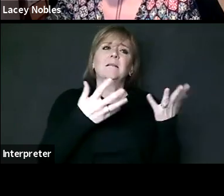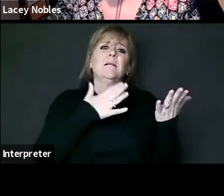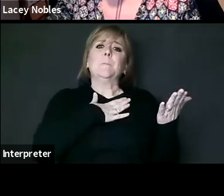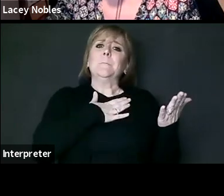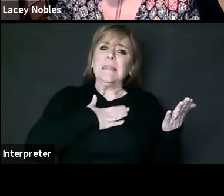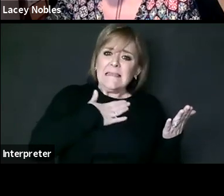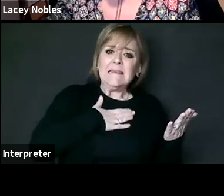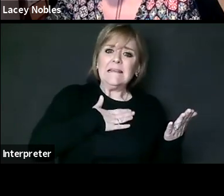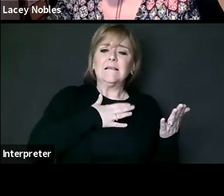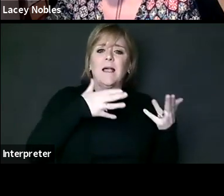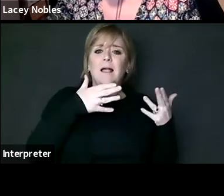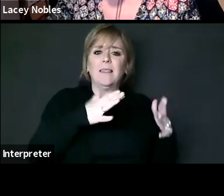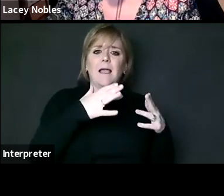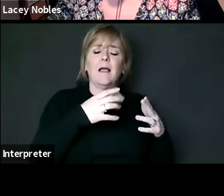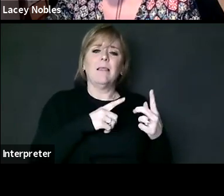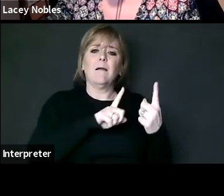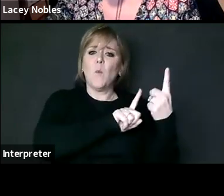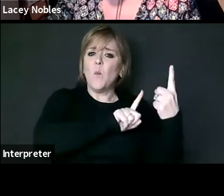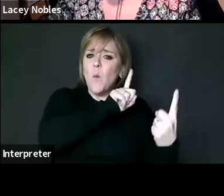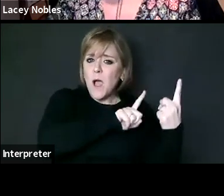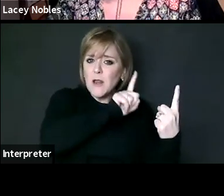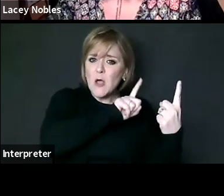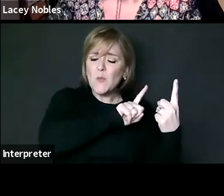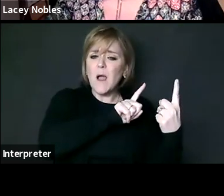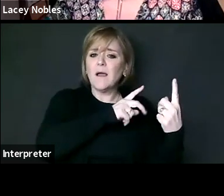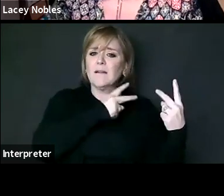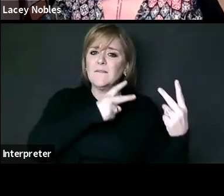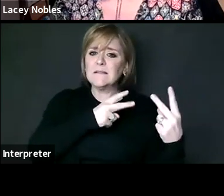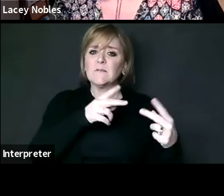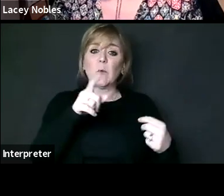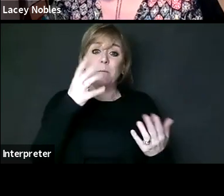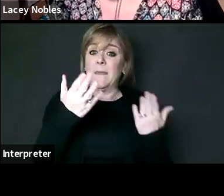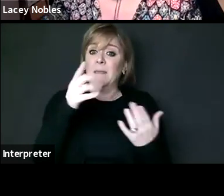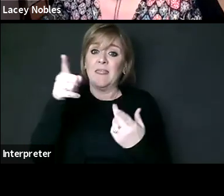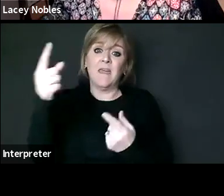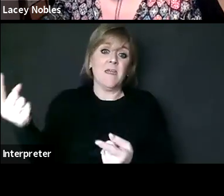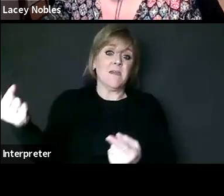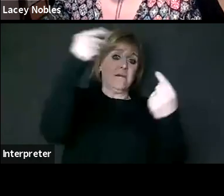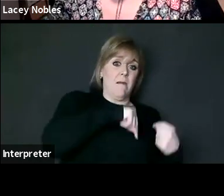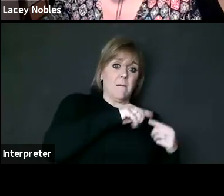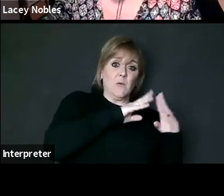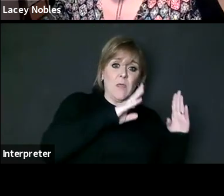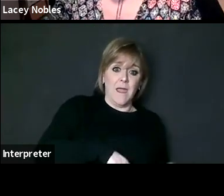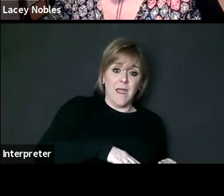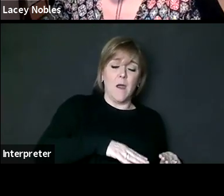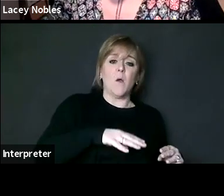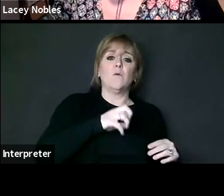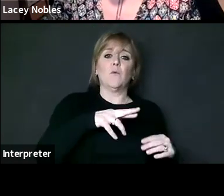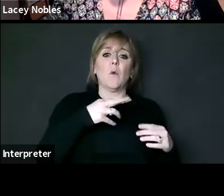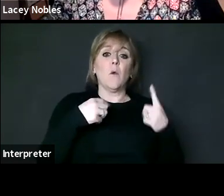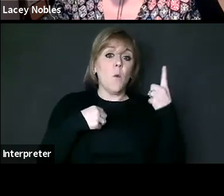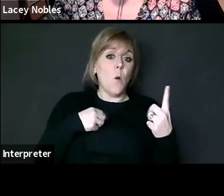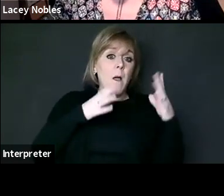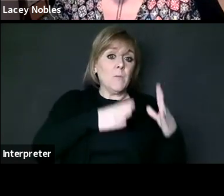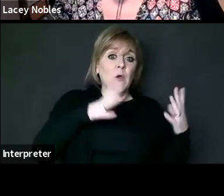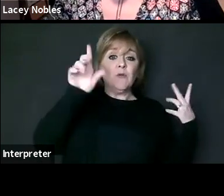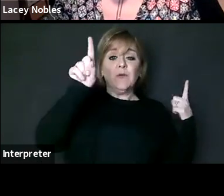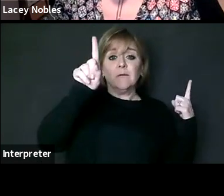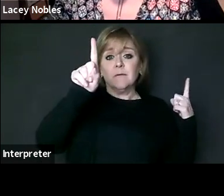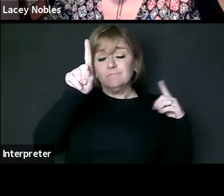allow one-on-one visits where they come to people's homes, or one person at a time goes into a